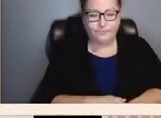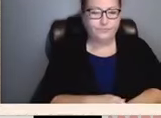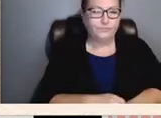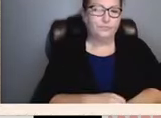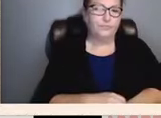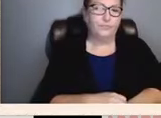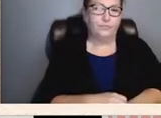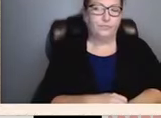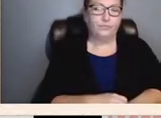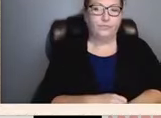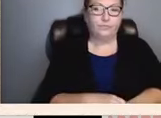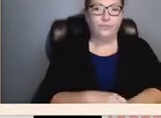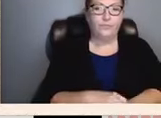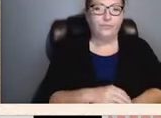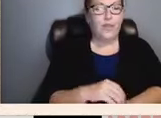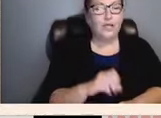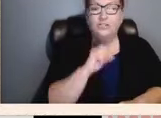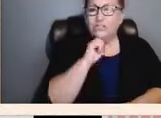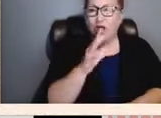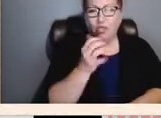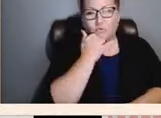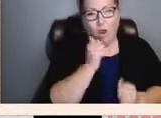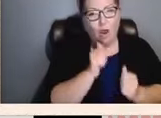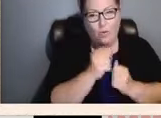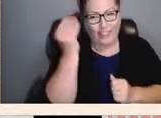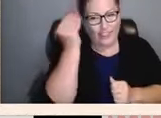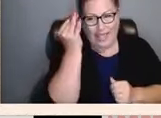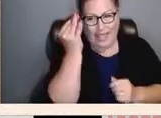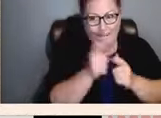There's nothing wrong with thinking big.